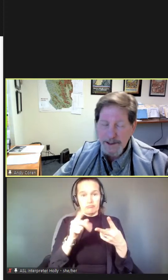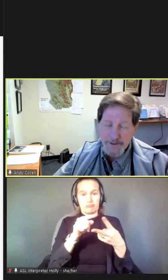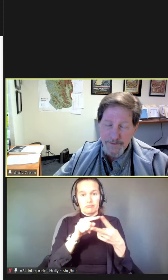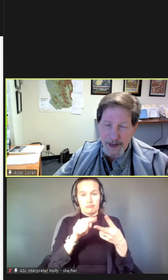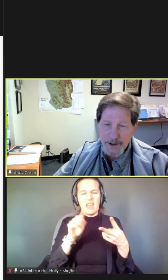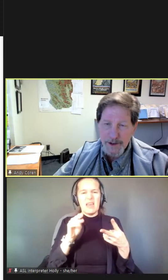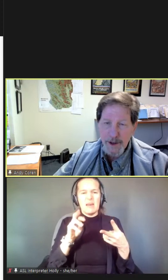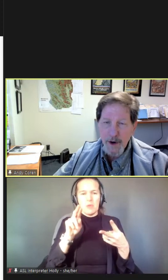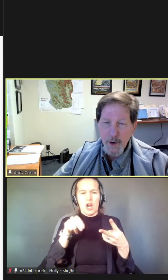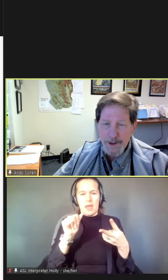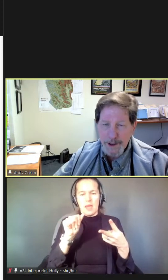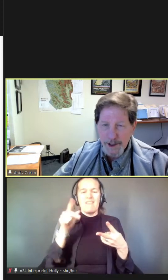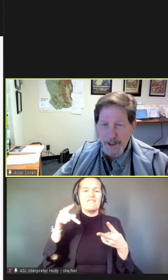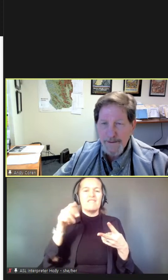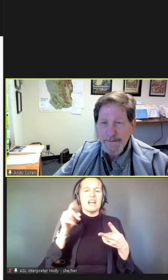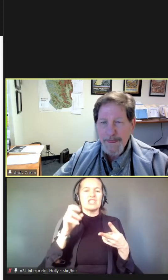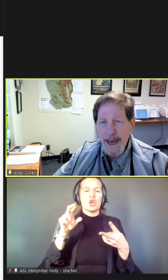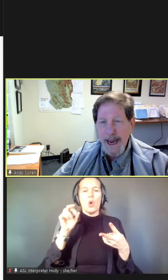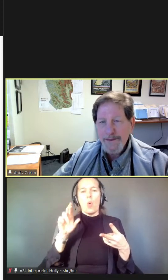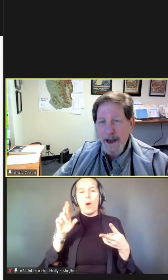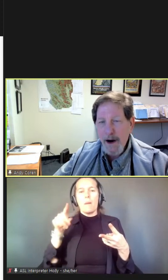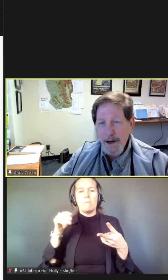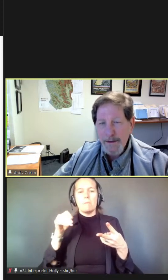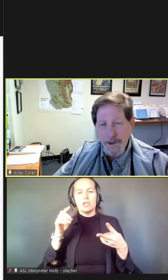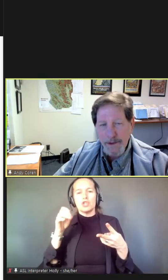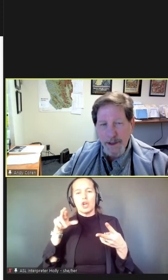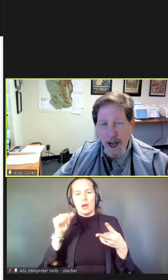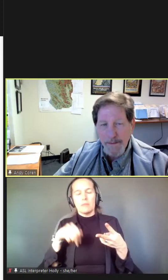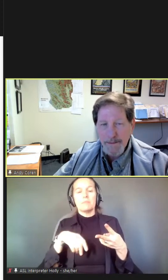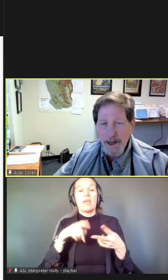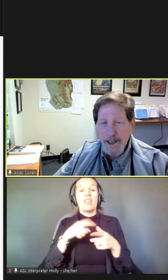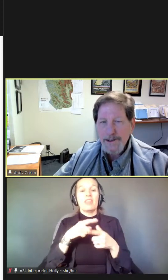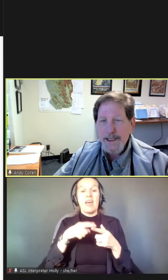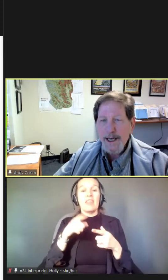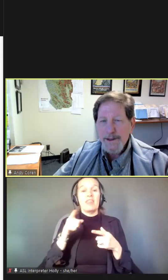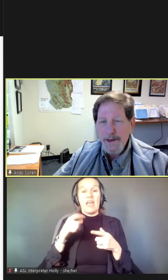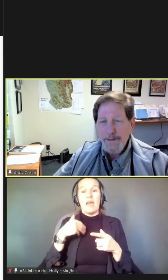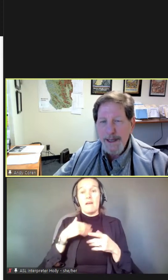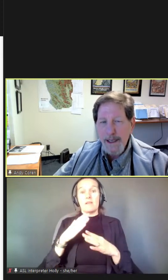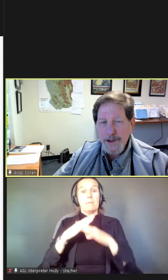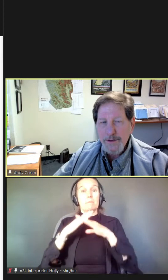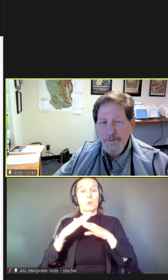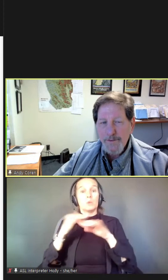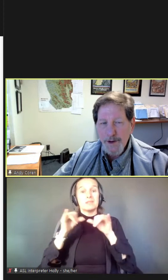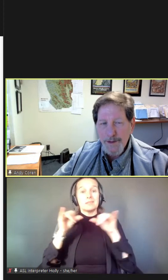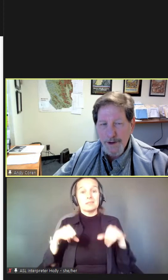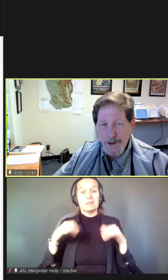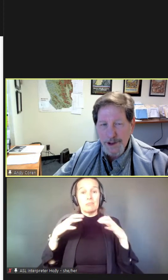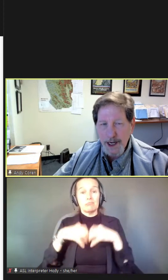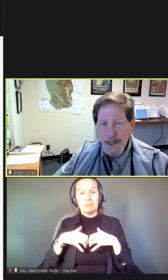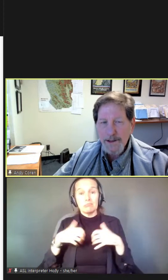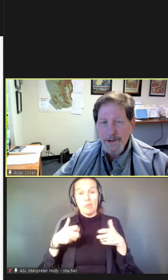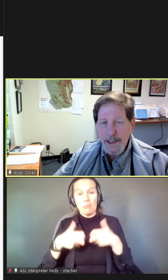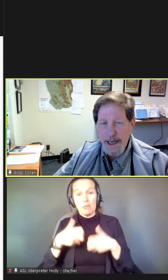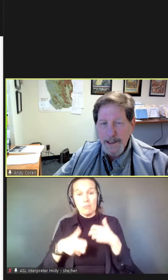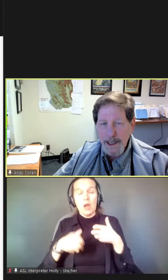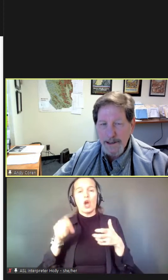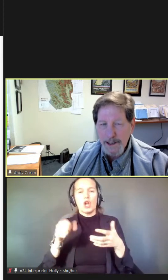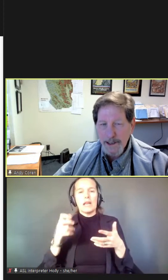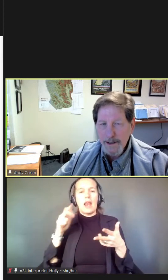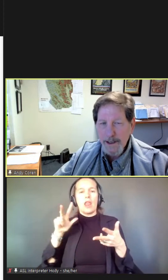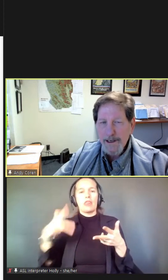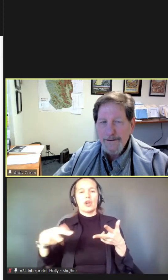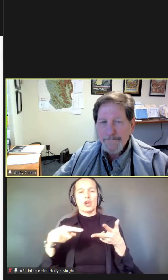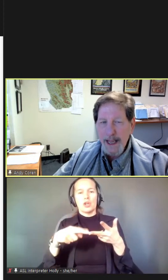mRNA vaccines, Pfizer or Moderna, and they are immune compromised, they would be eligible for a 3rd shot 28